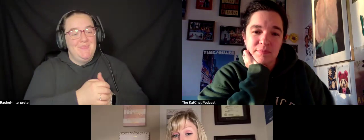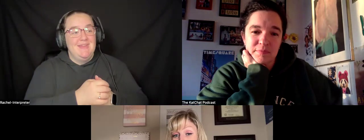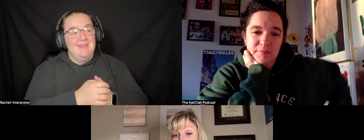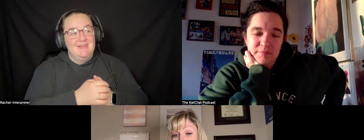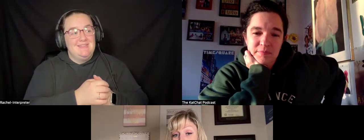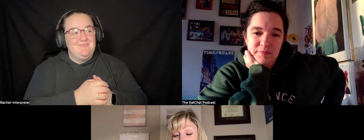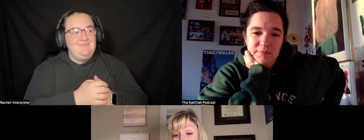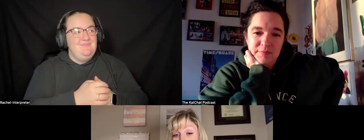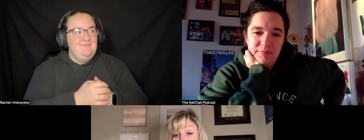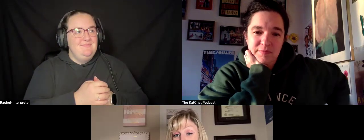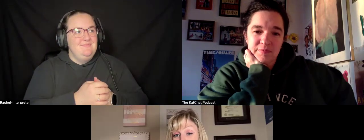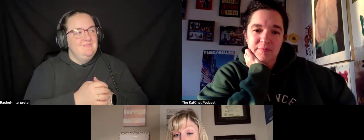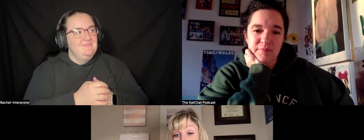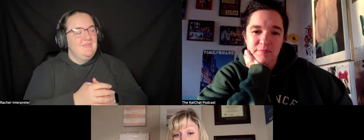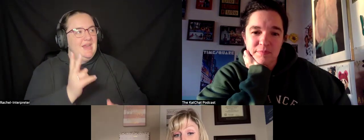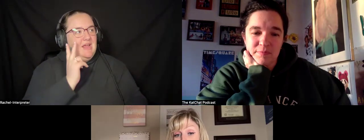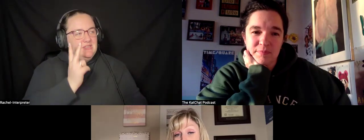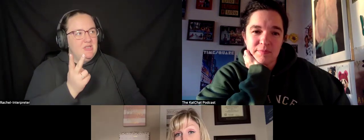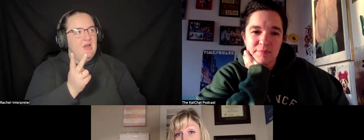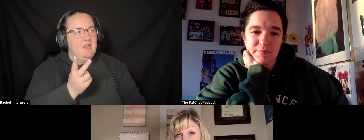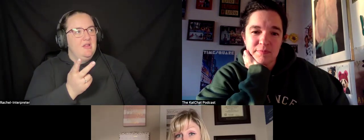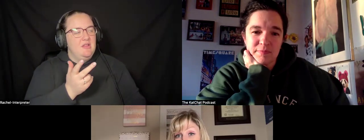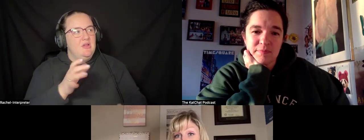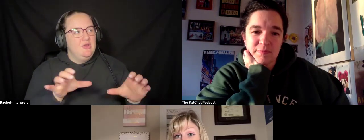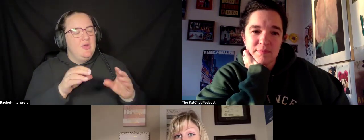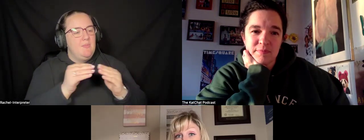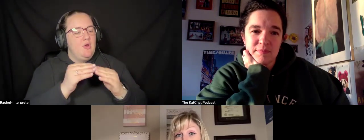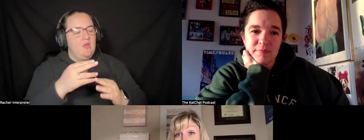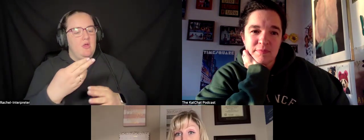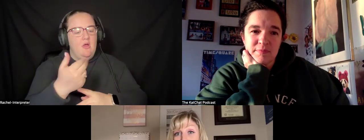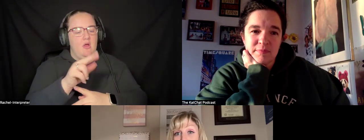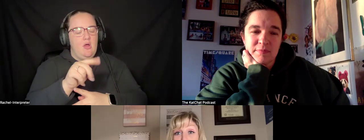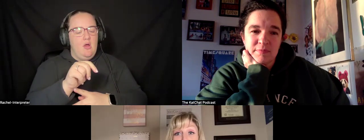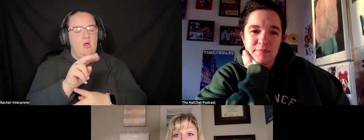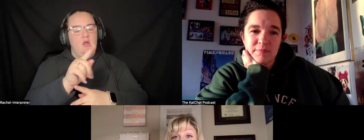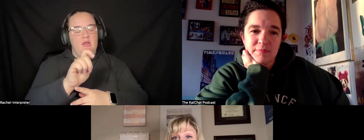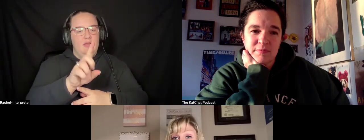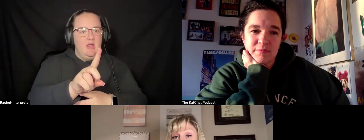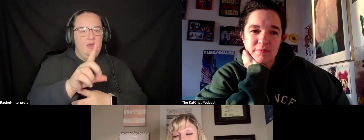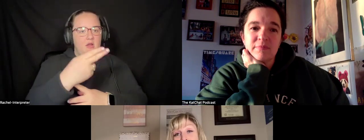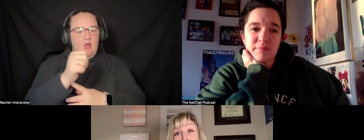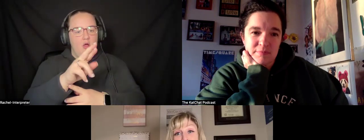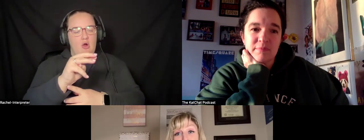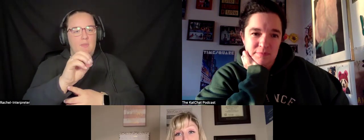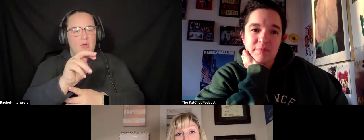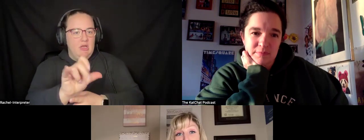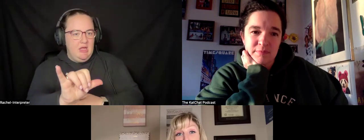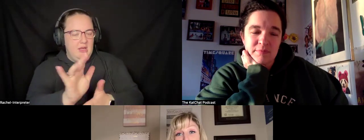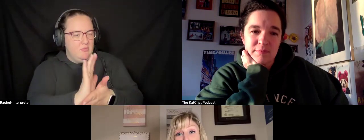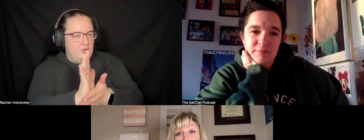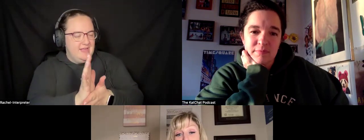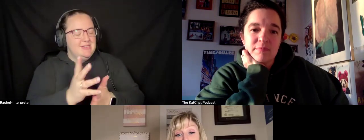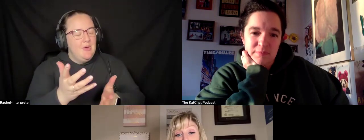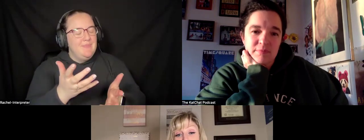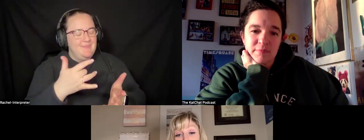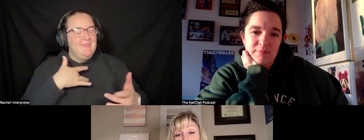then I saw that they are doing more of the Haunted Harmony mysteries with Tamara Mowry Husley. So I'm excited